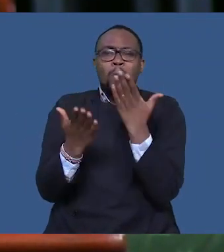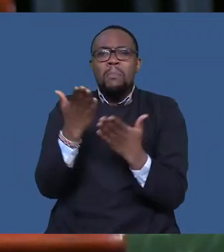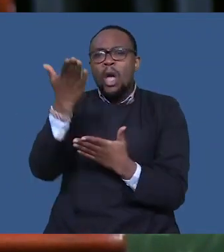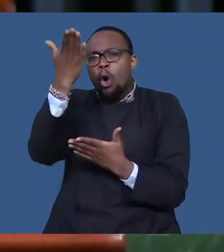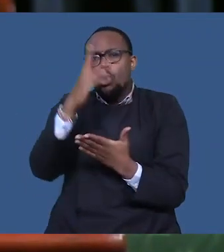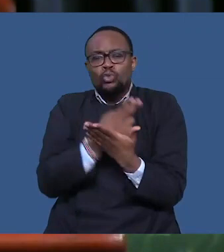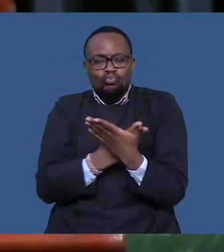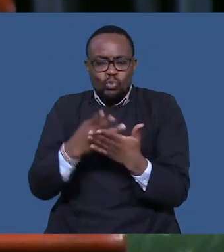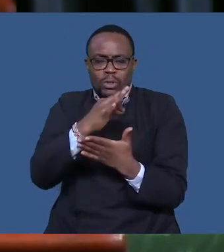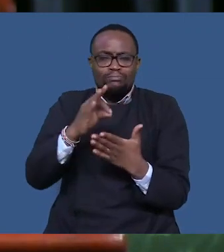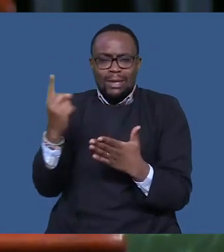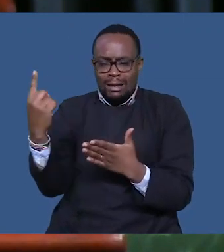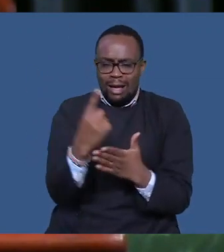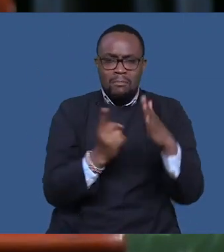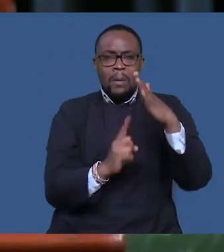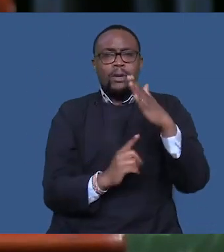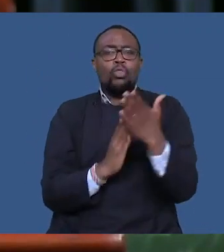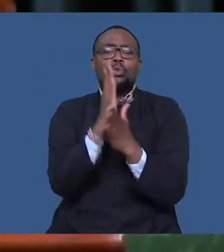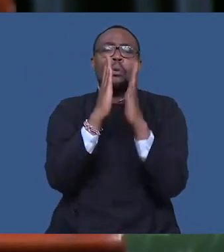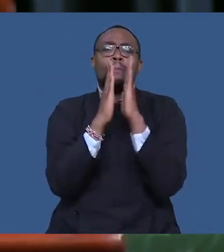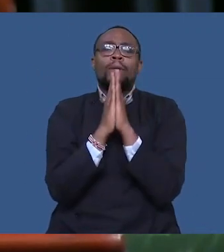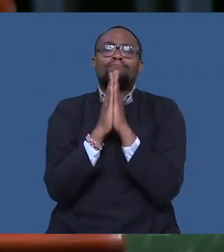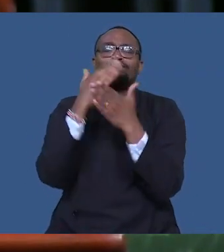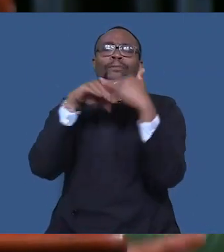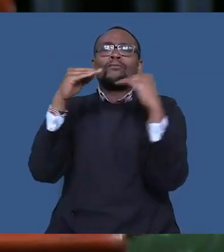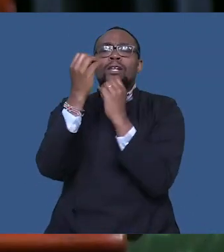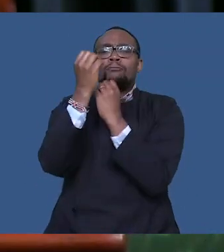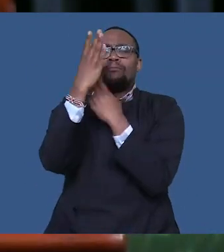minister to you in that area. So let us pray. Our